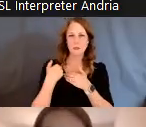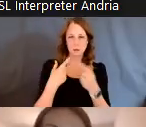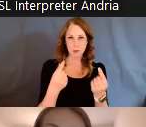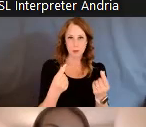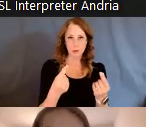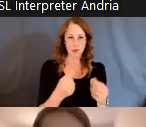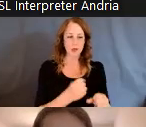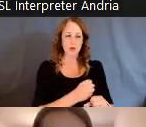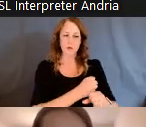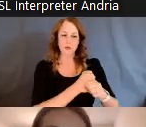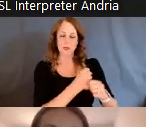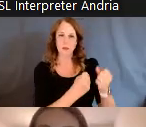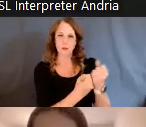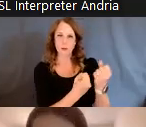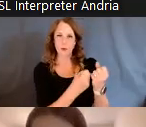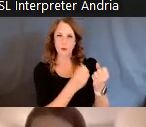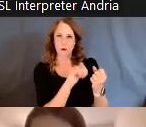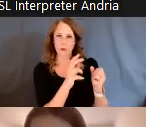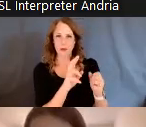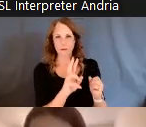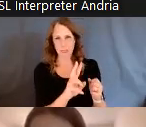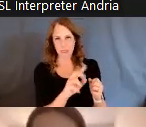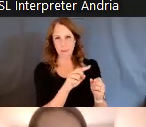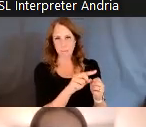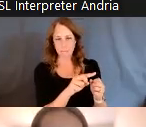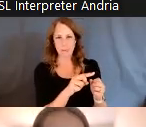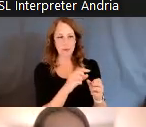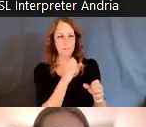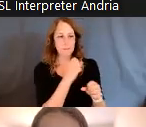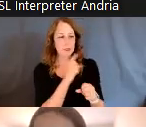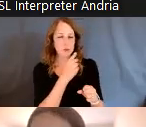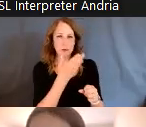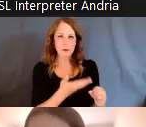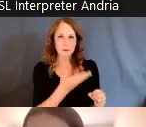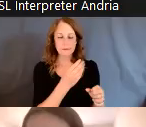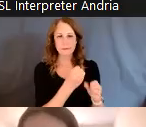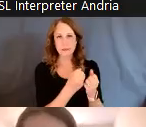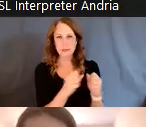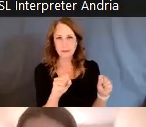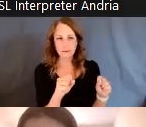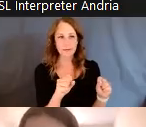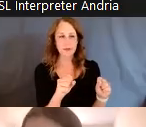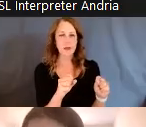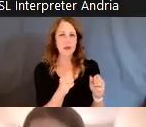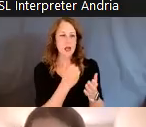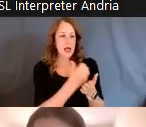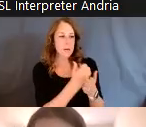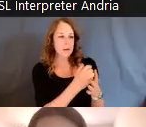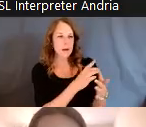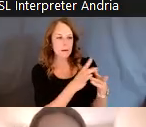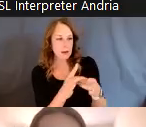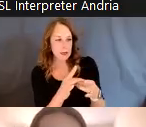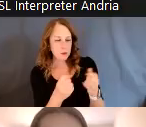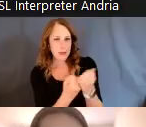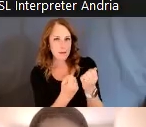and support the victim, right? So ensuring safety, helping them get connected with